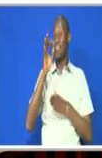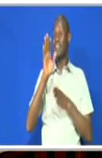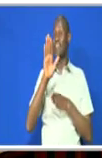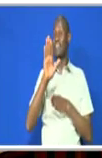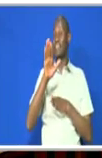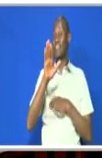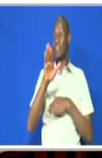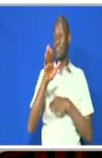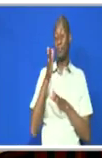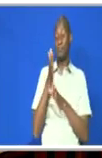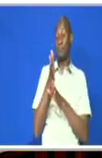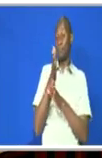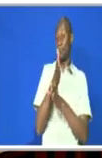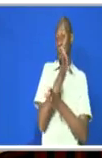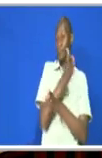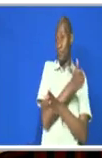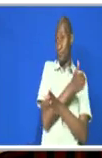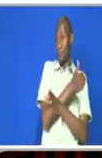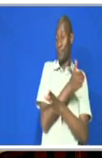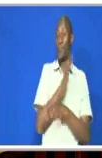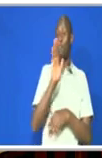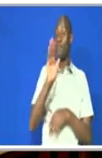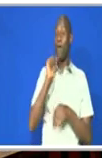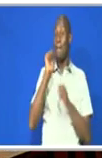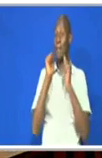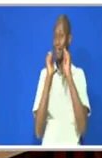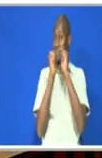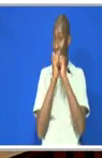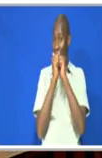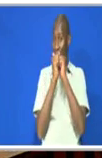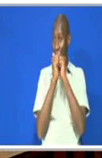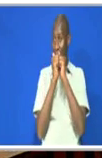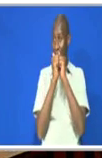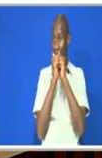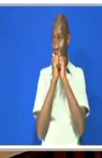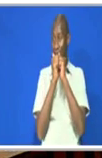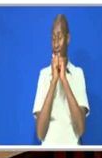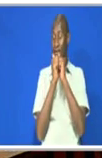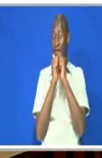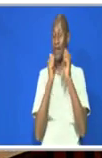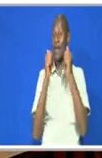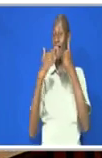backwards. From 10, I go 9,